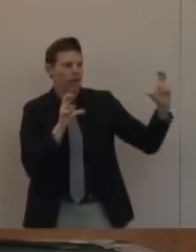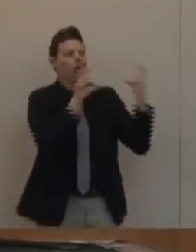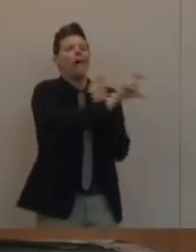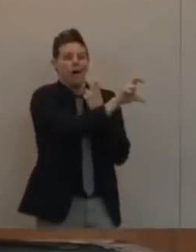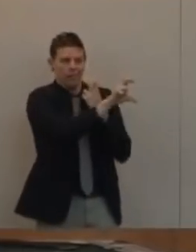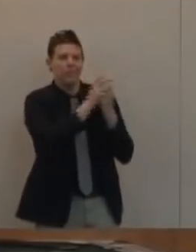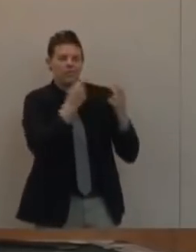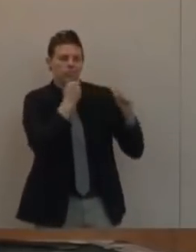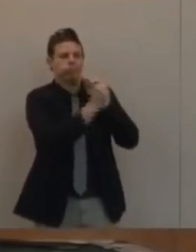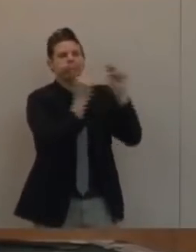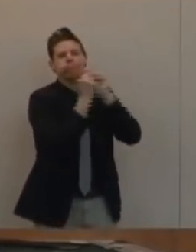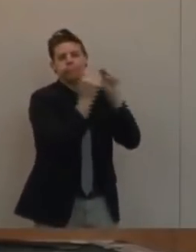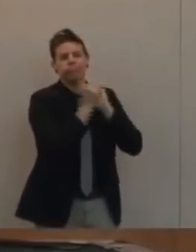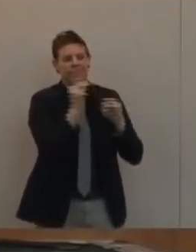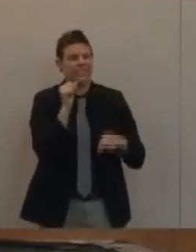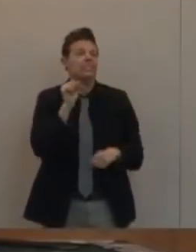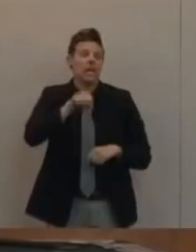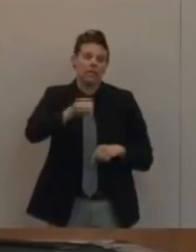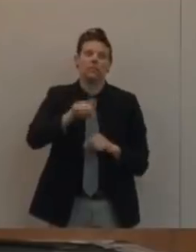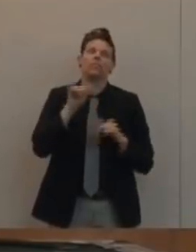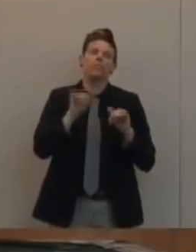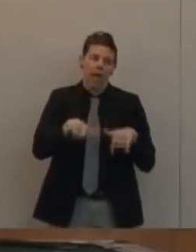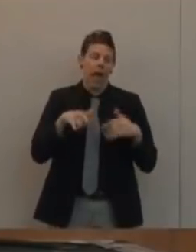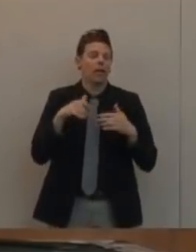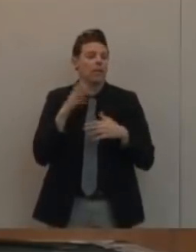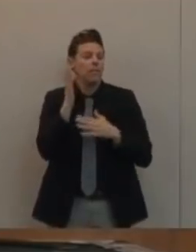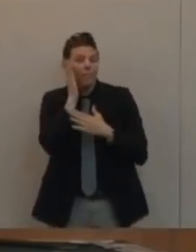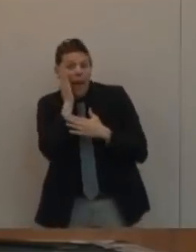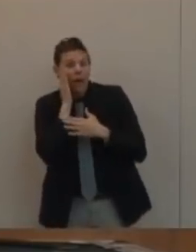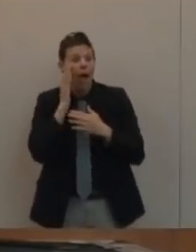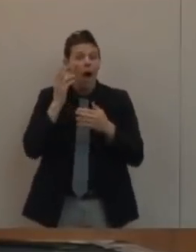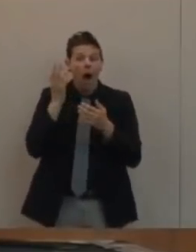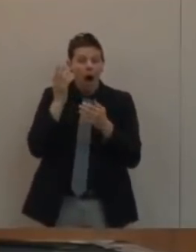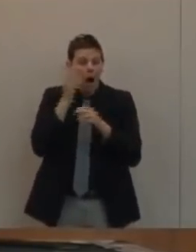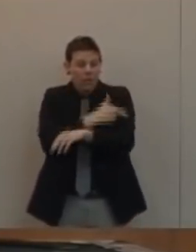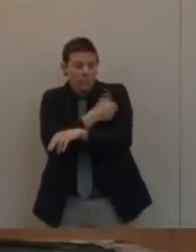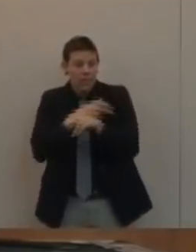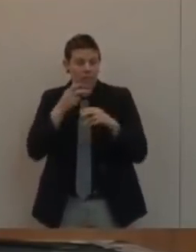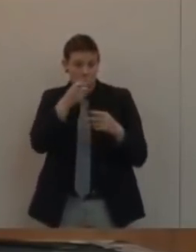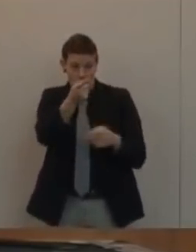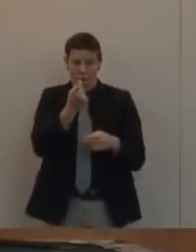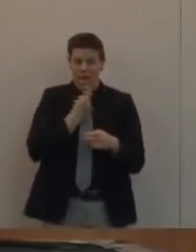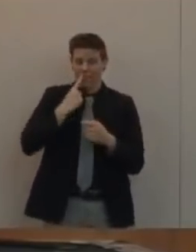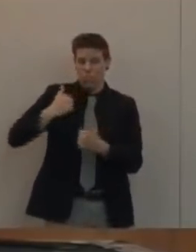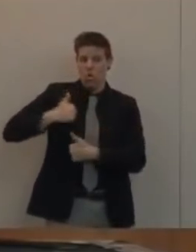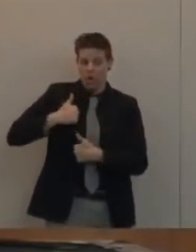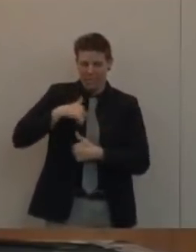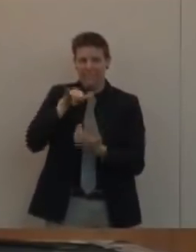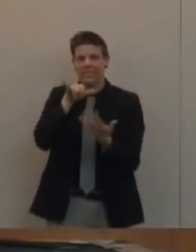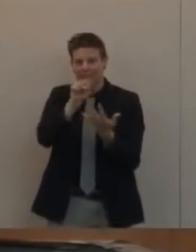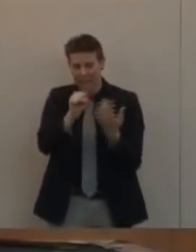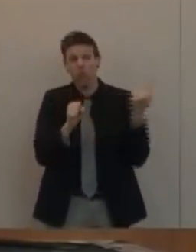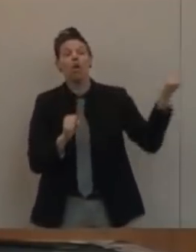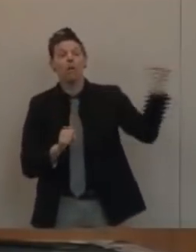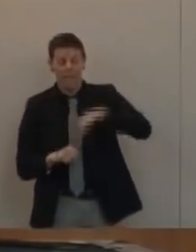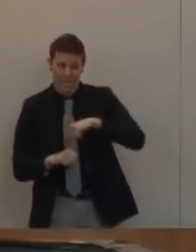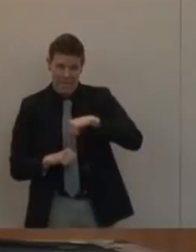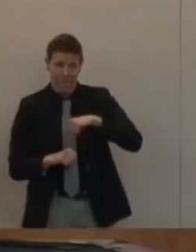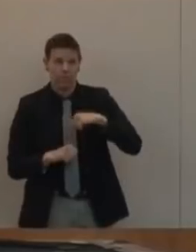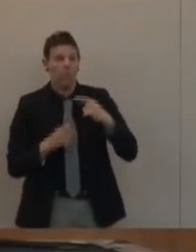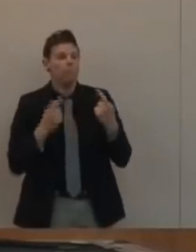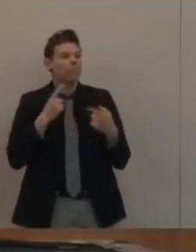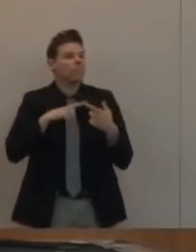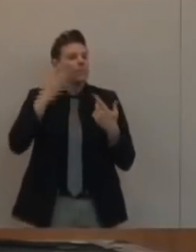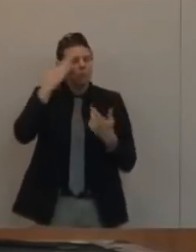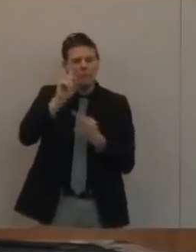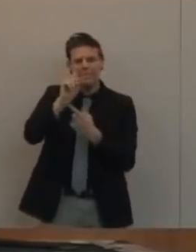bed hospital is coming. I wish I had the exact date. It is a source of frustration. I actually